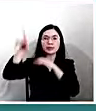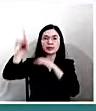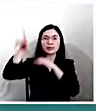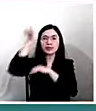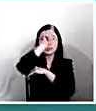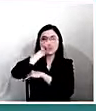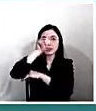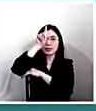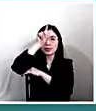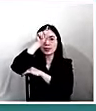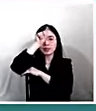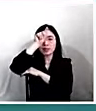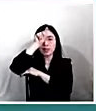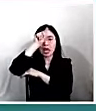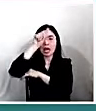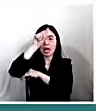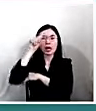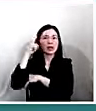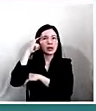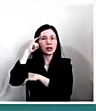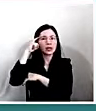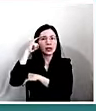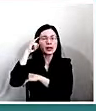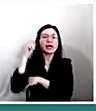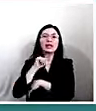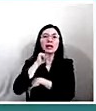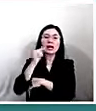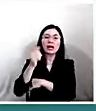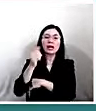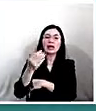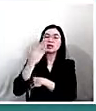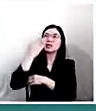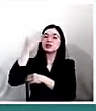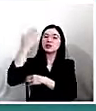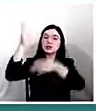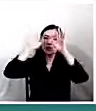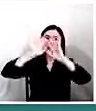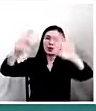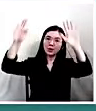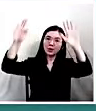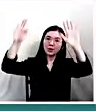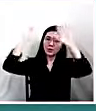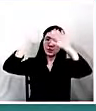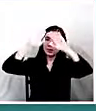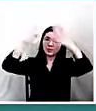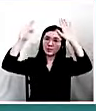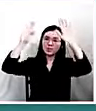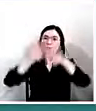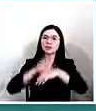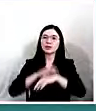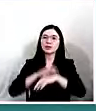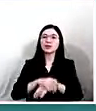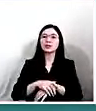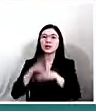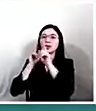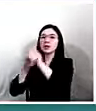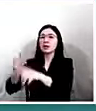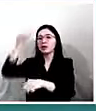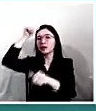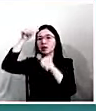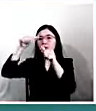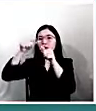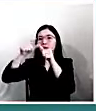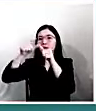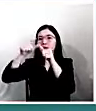Egypt considered not your wonders. Remember us, O